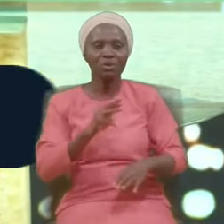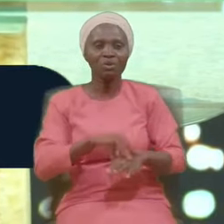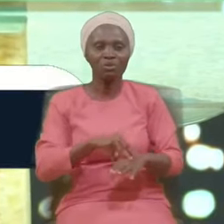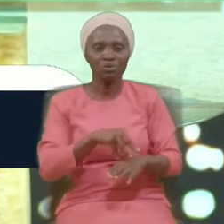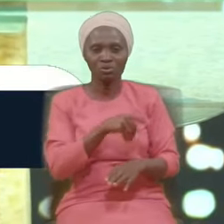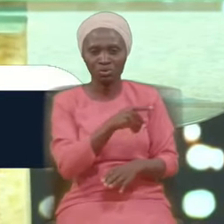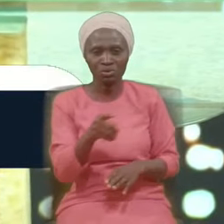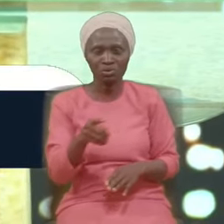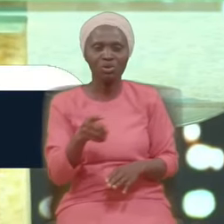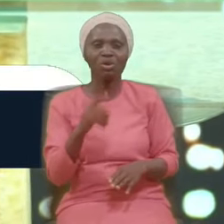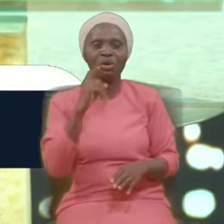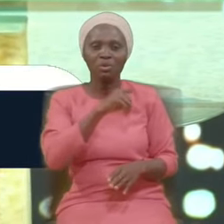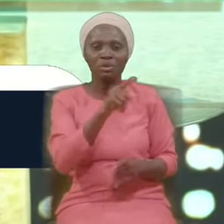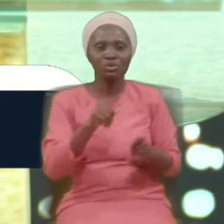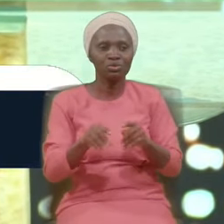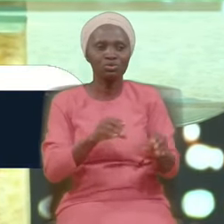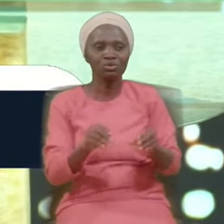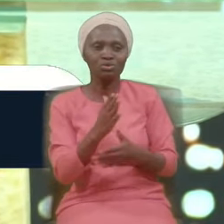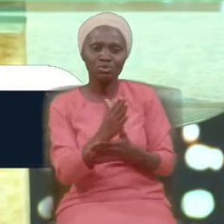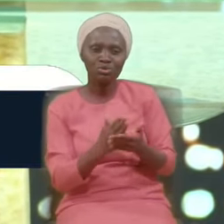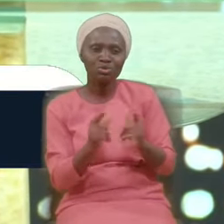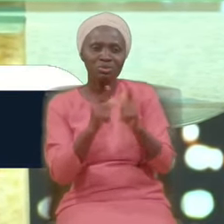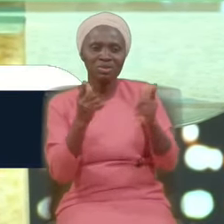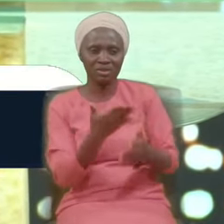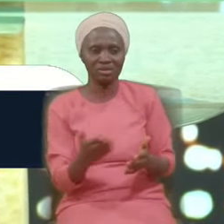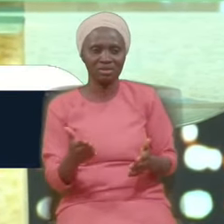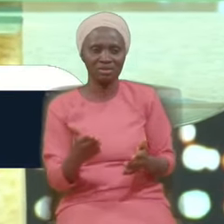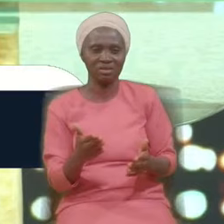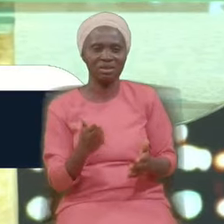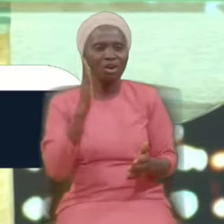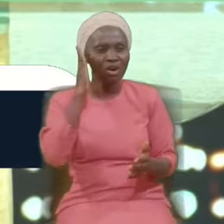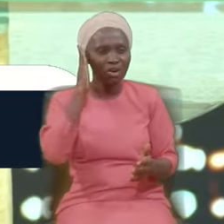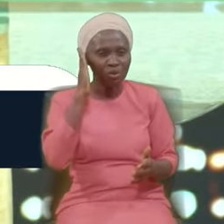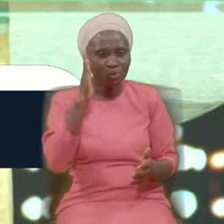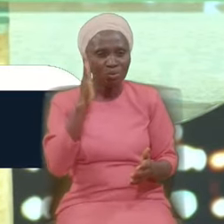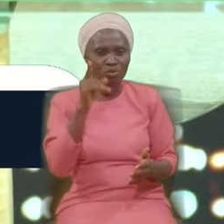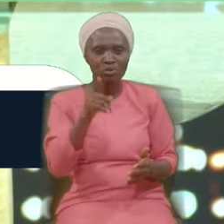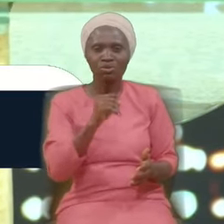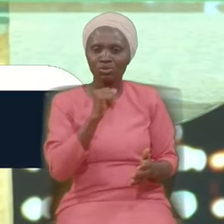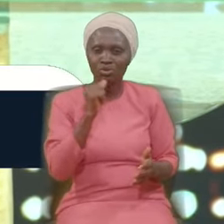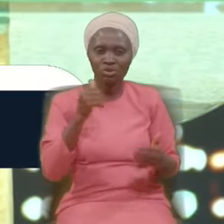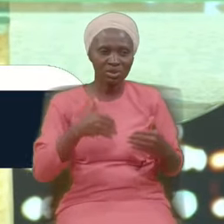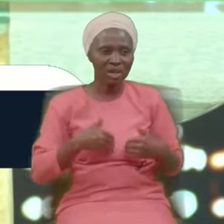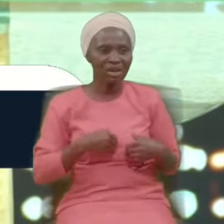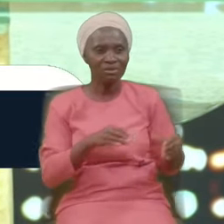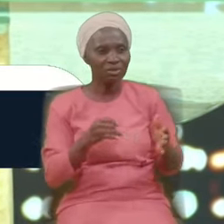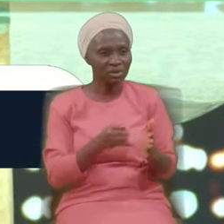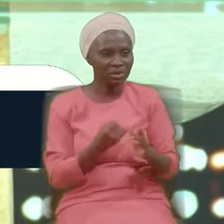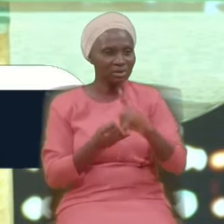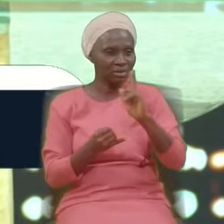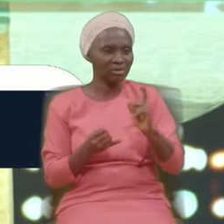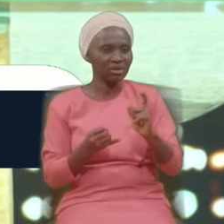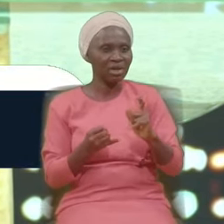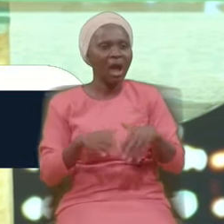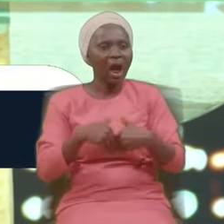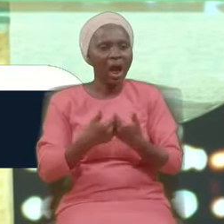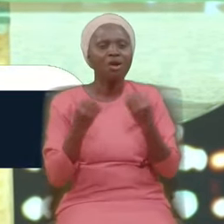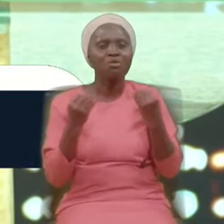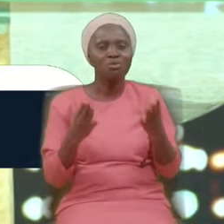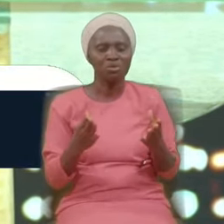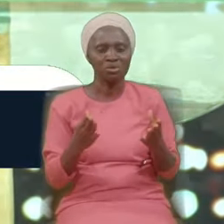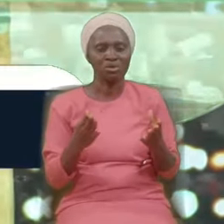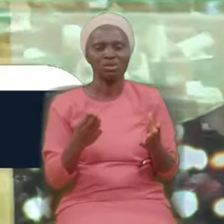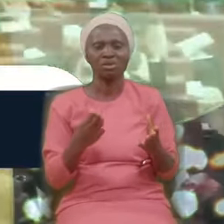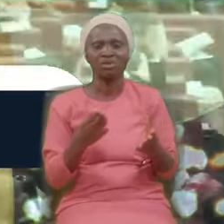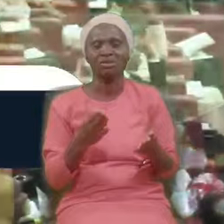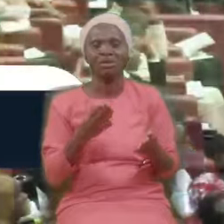rather then, when he says to thee, wash and be clean, then this then will